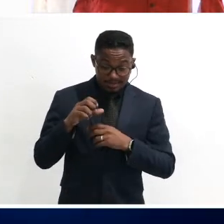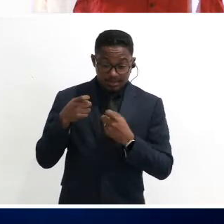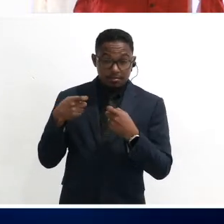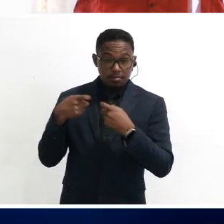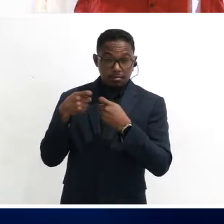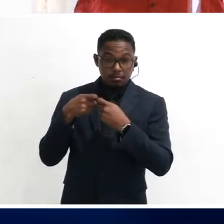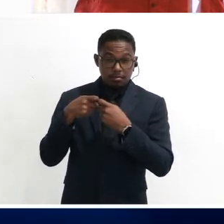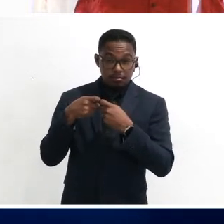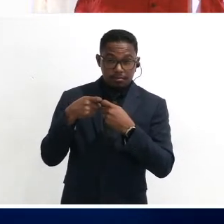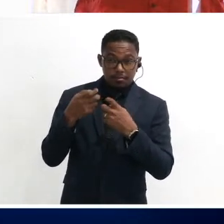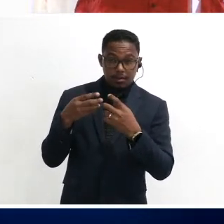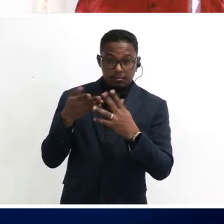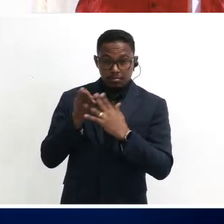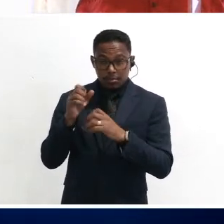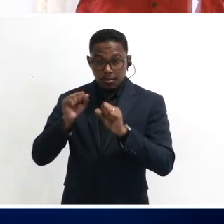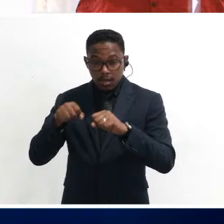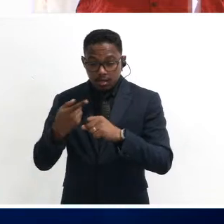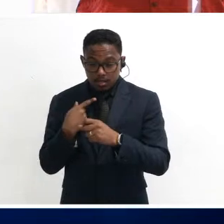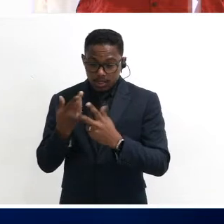try and define.